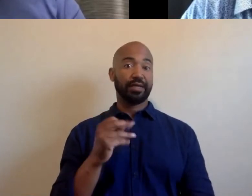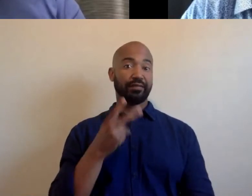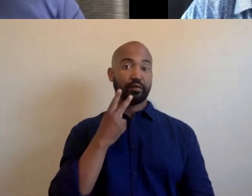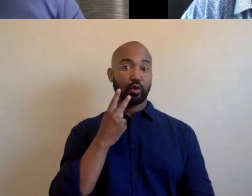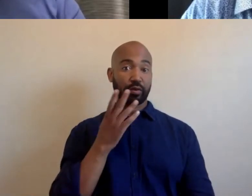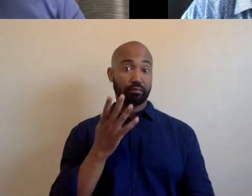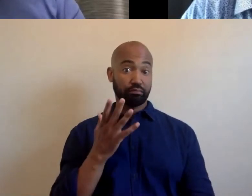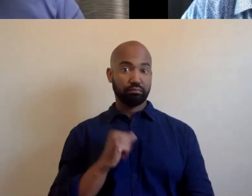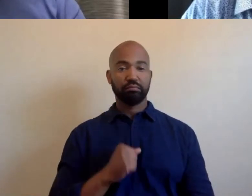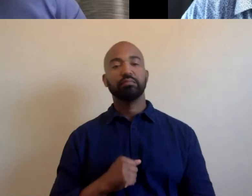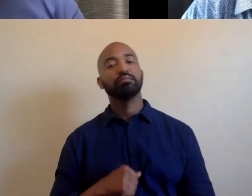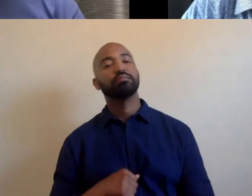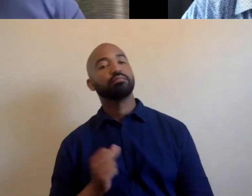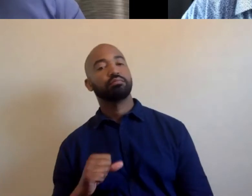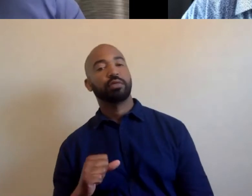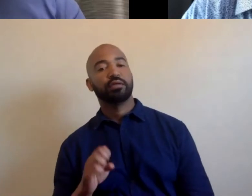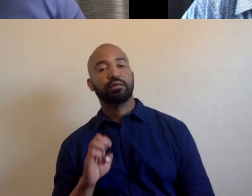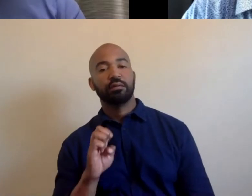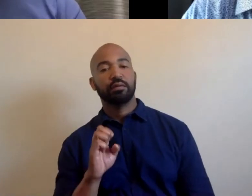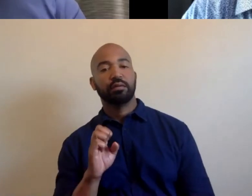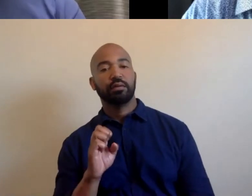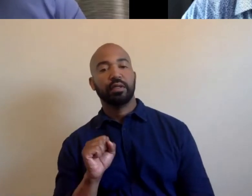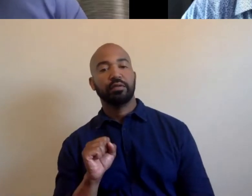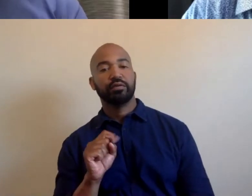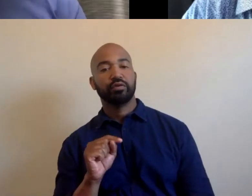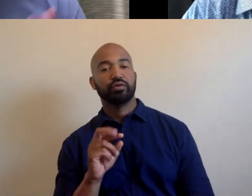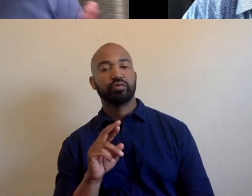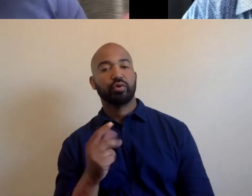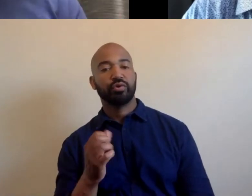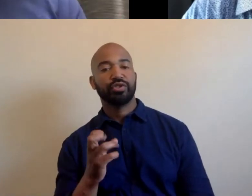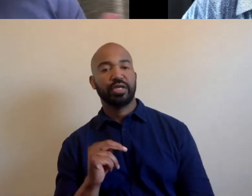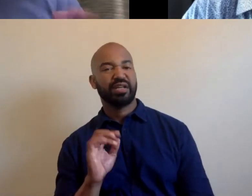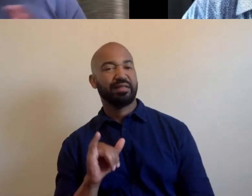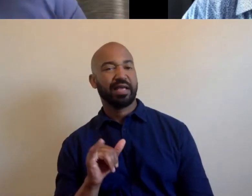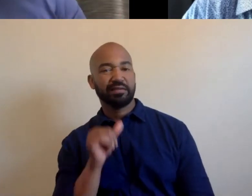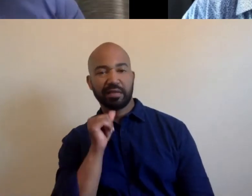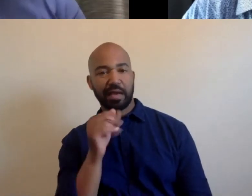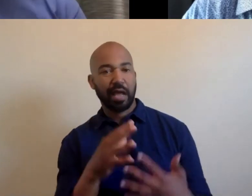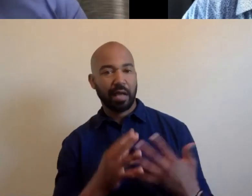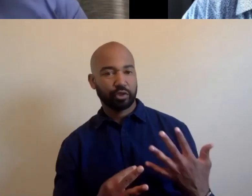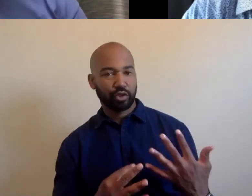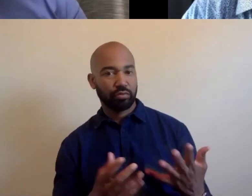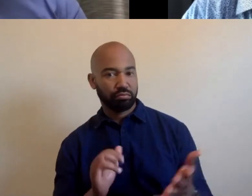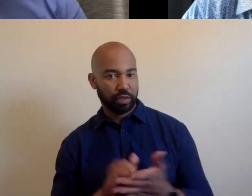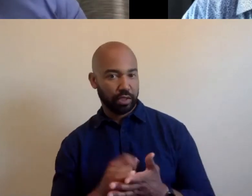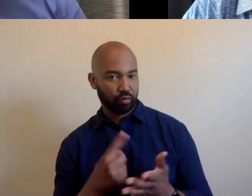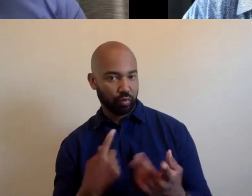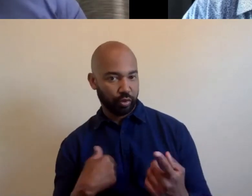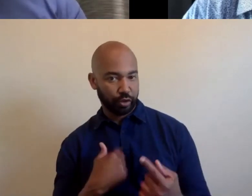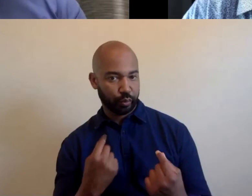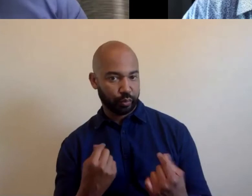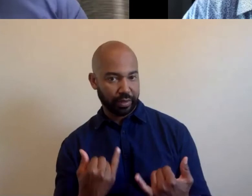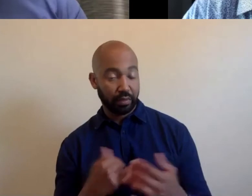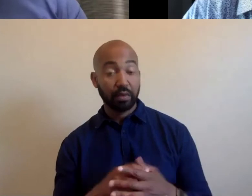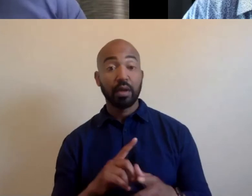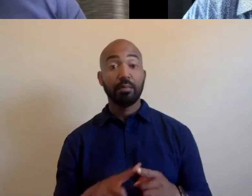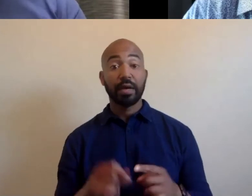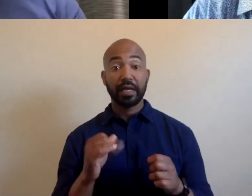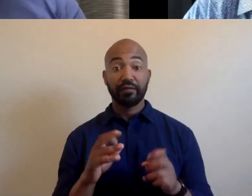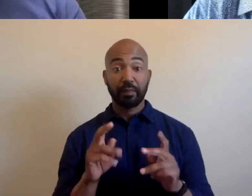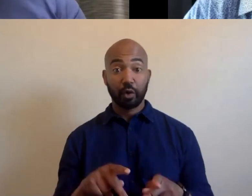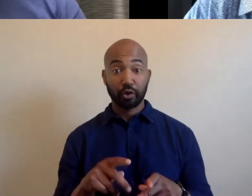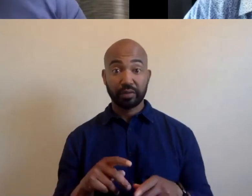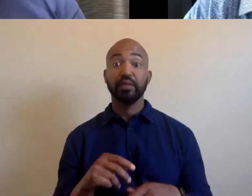an optional medication in my world. I'm like, that's what we're doing. Now, if someone comes in and they smoke and